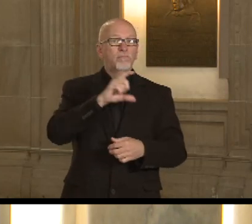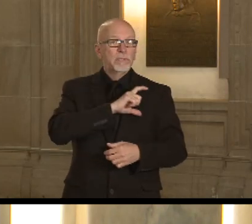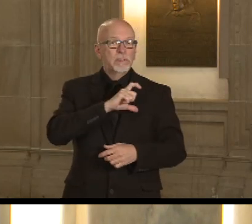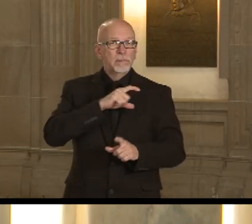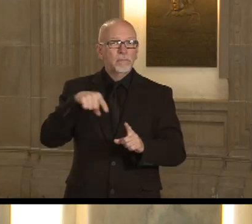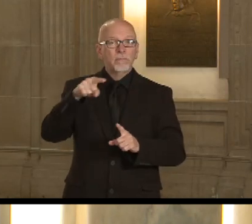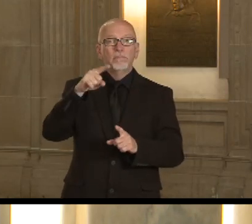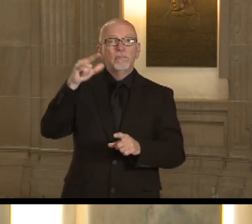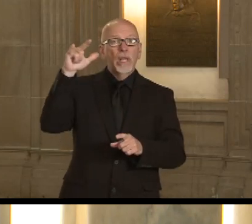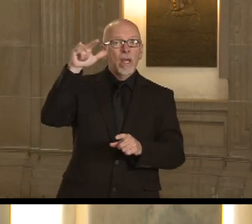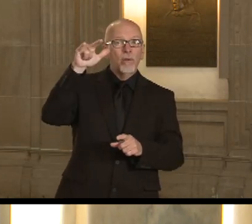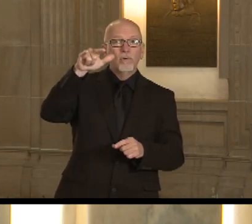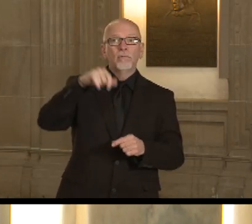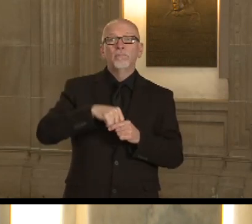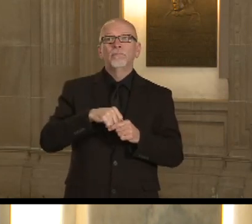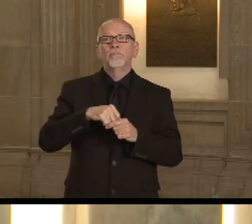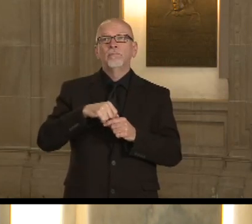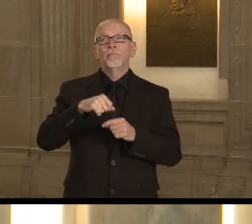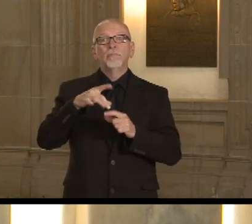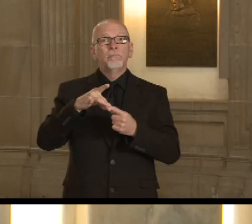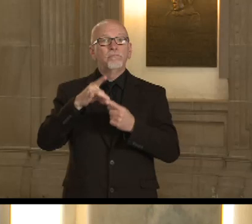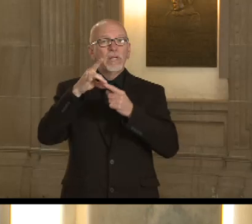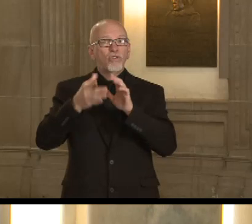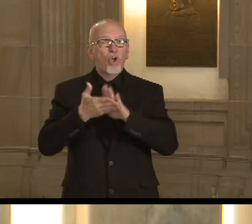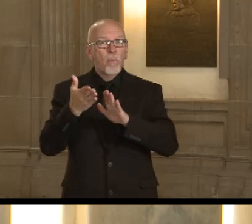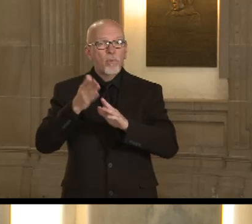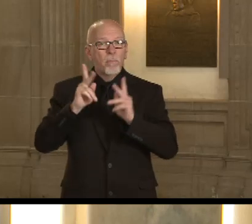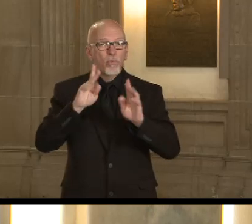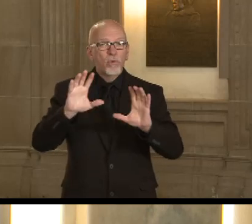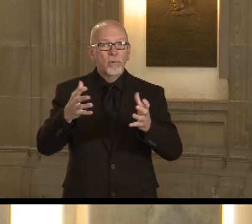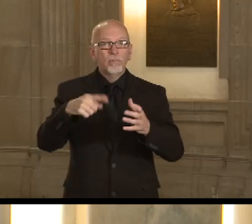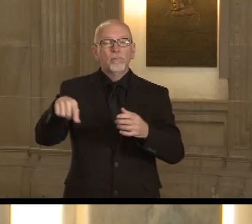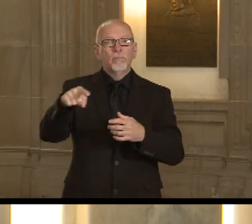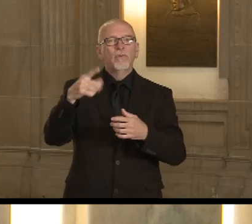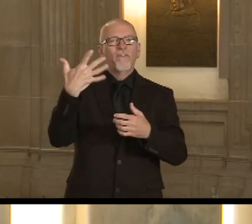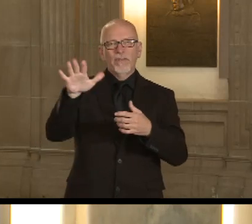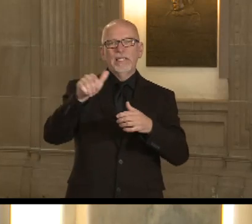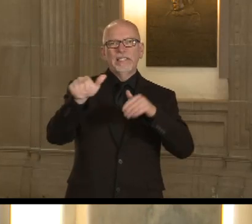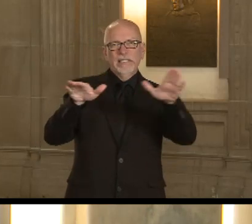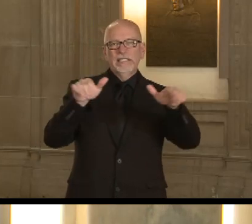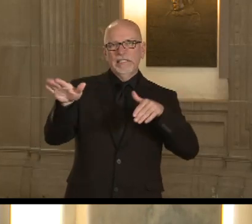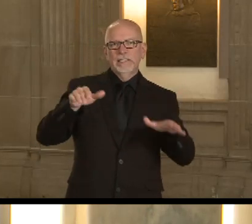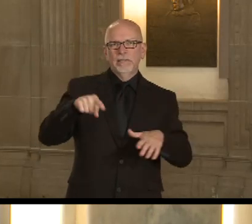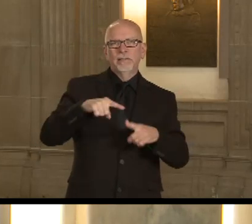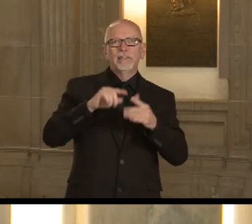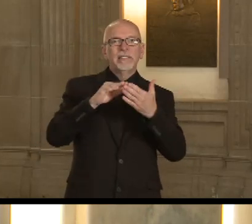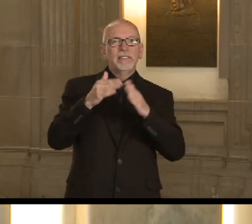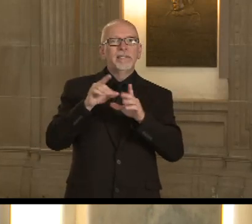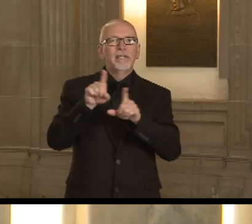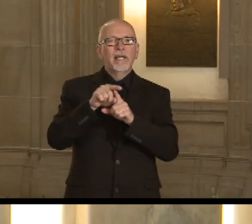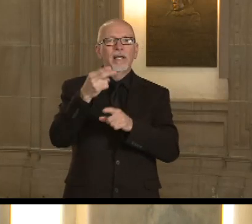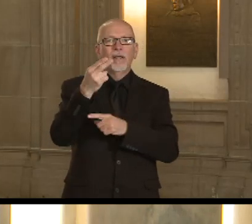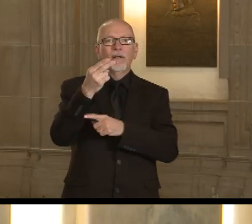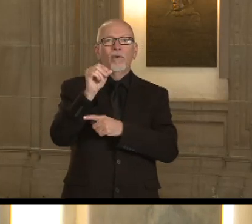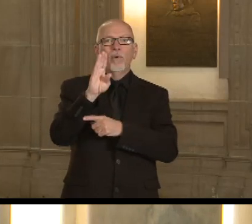our aircraft, special operations personnel have been deployed to cities like